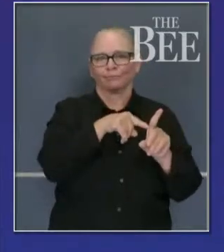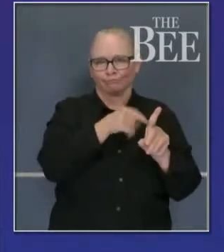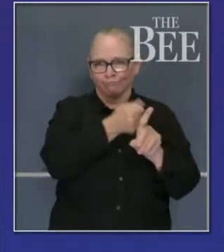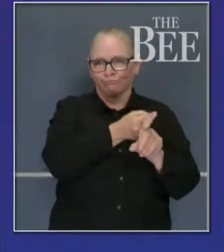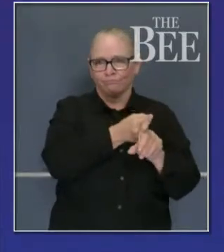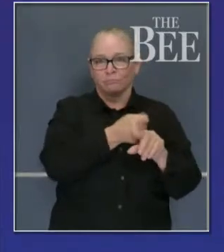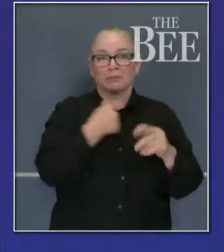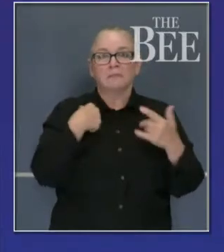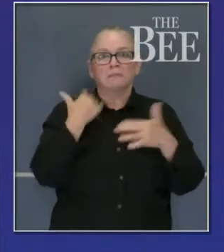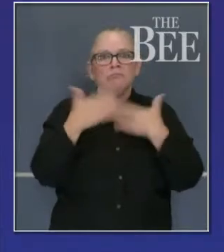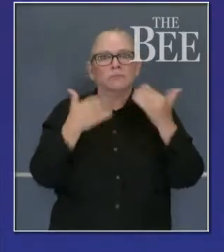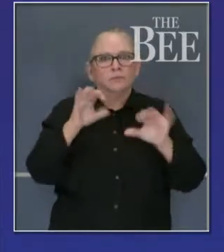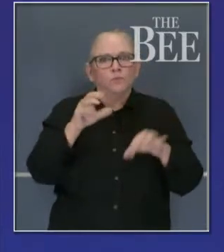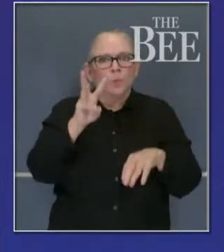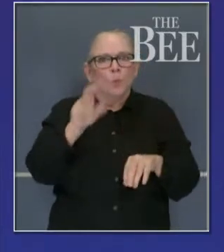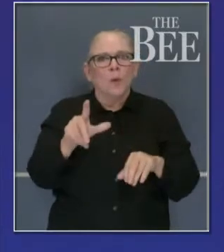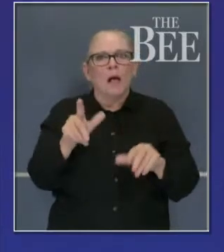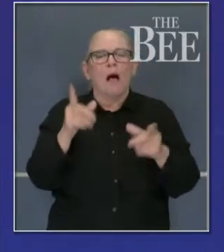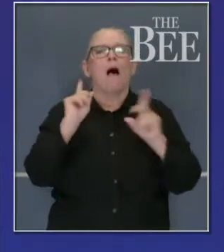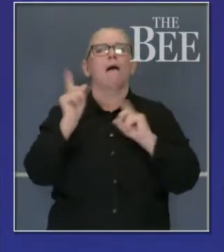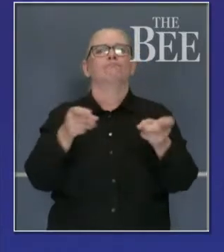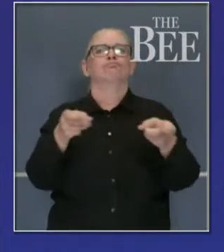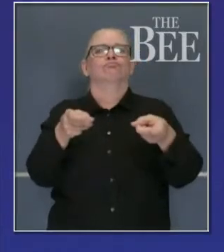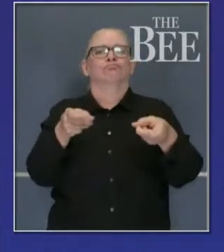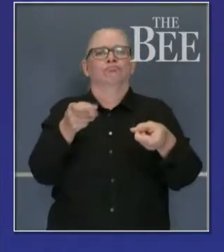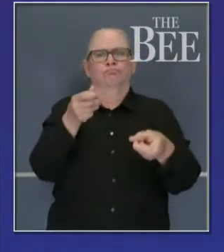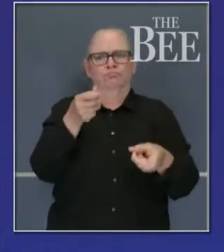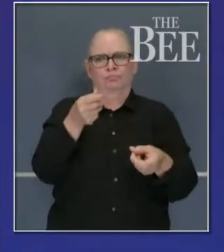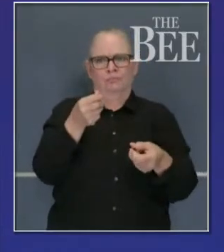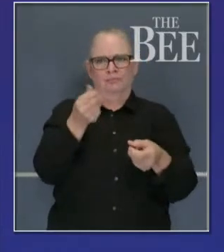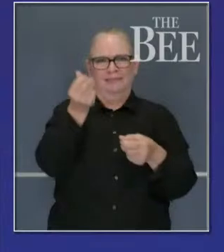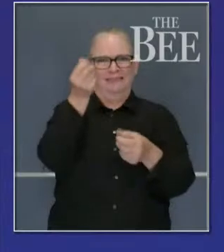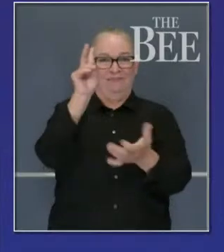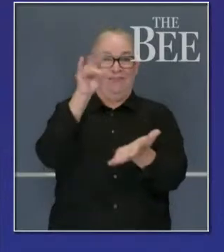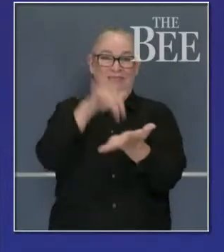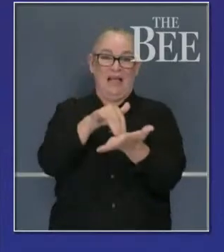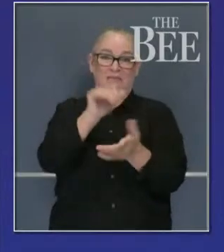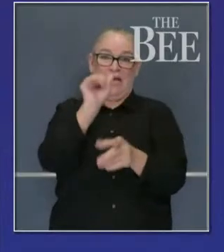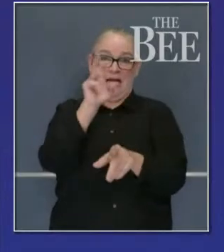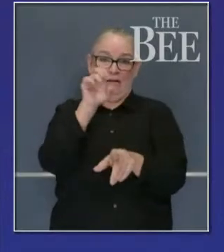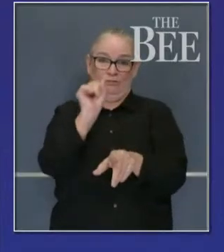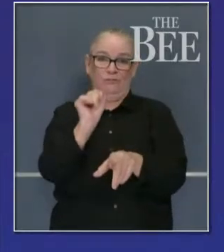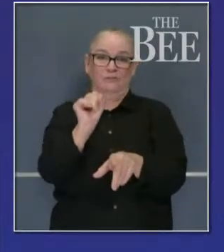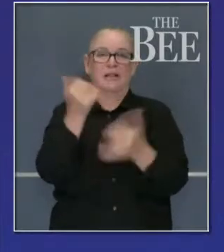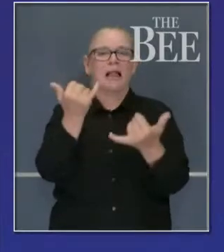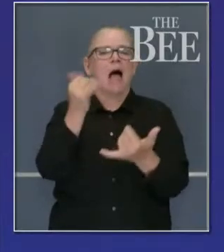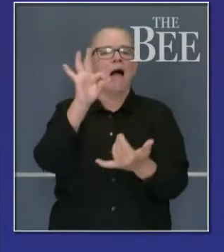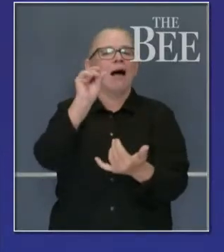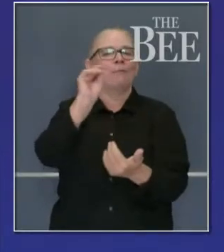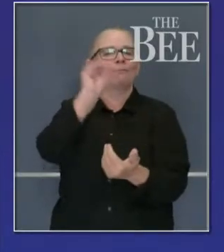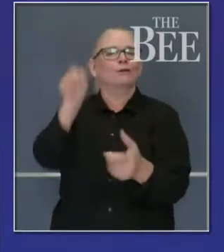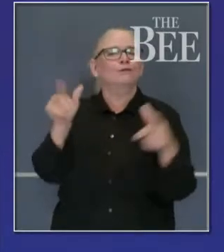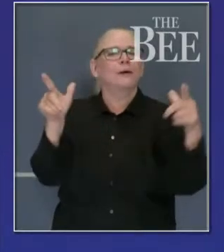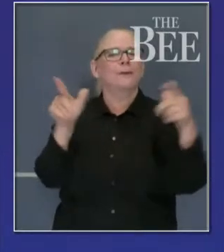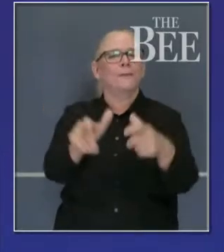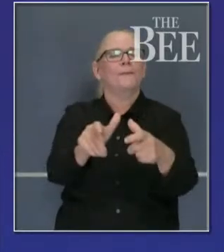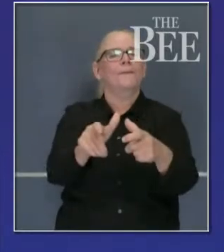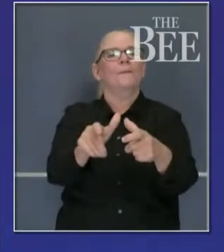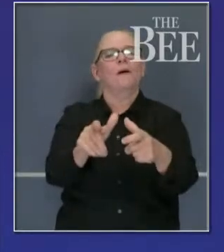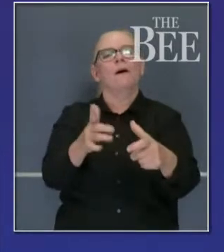fire, maintaining the acreage at 17,000 today, 90% containment versus 3.